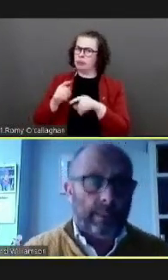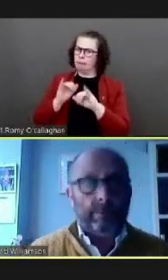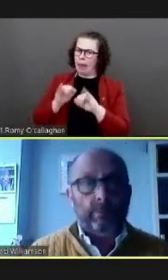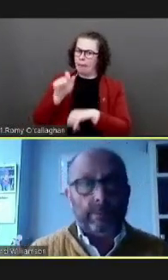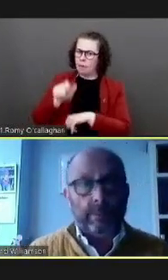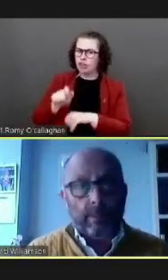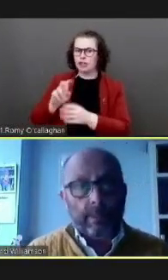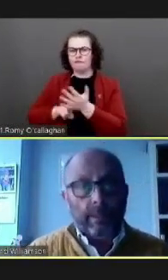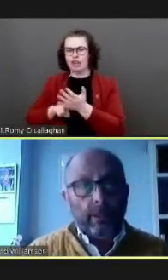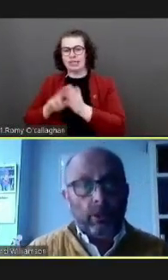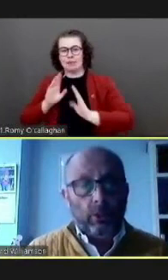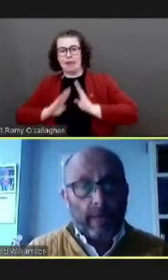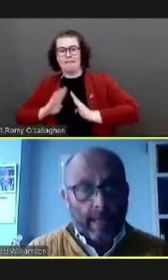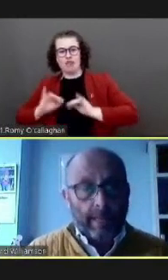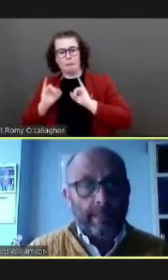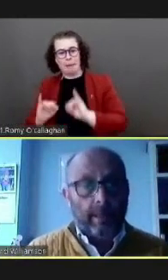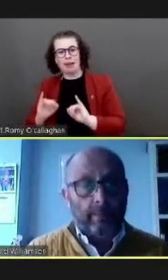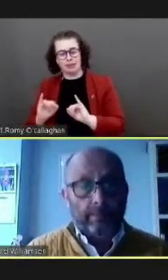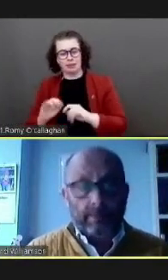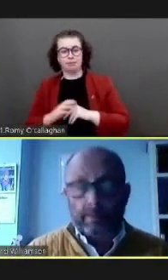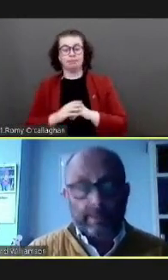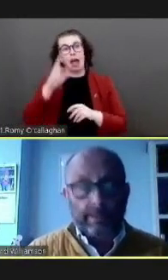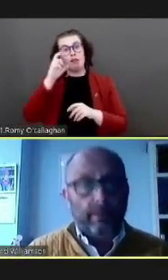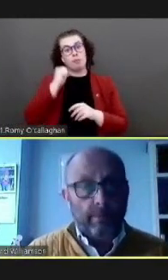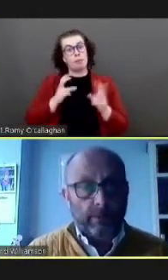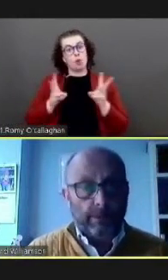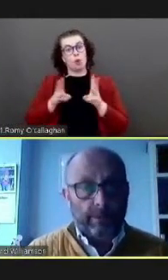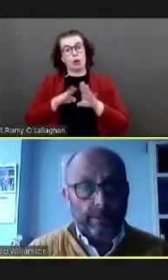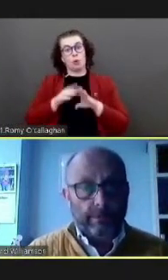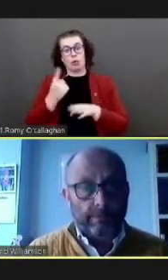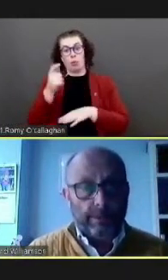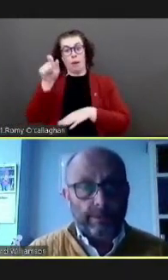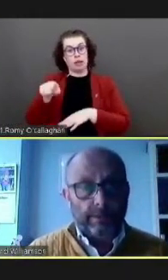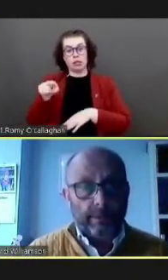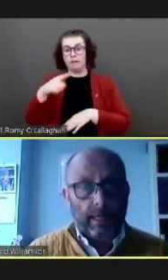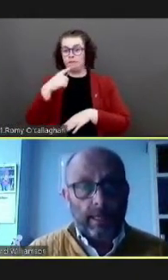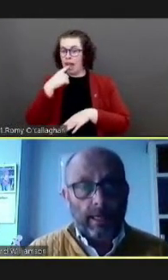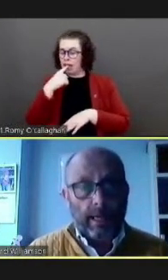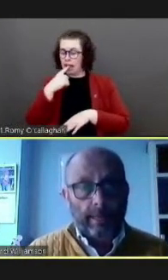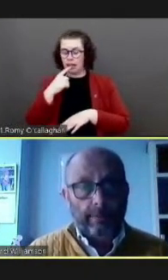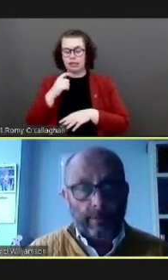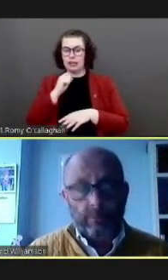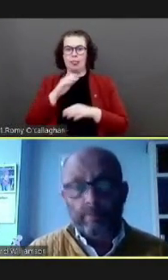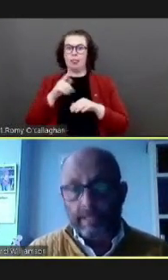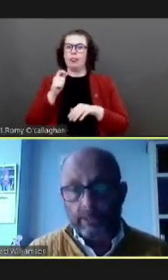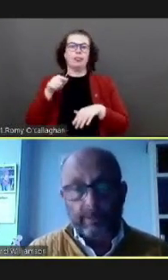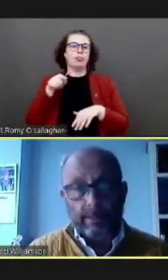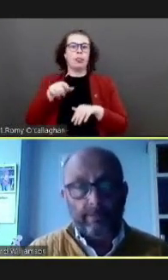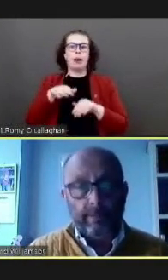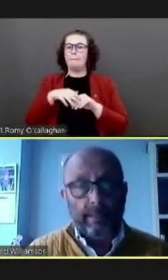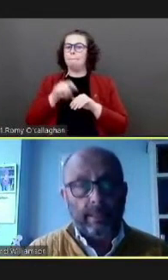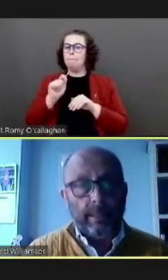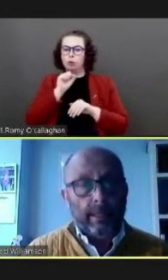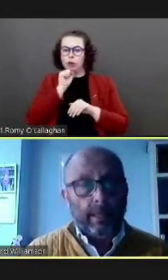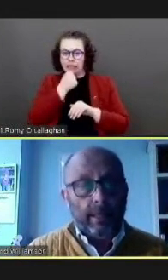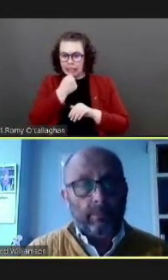working with someone who ended up committing the most serious offense and remains